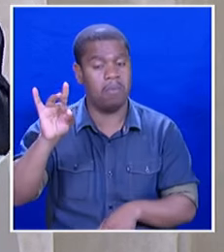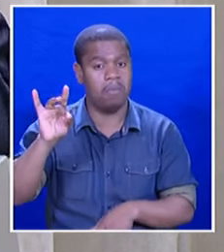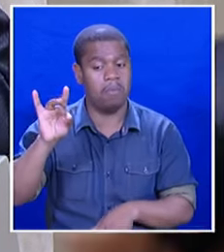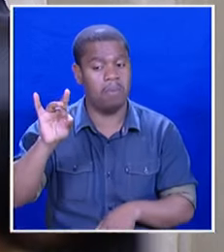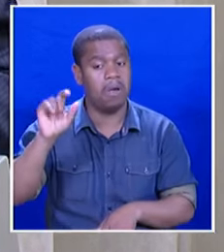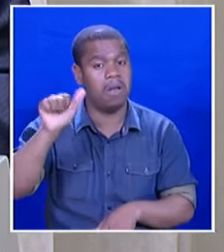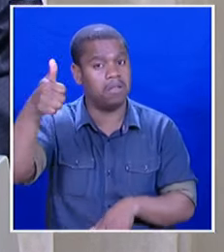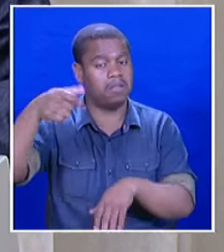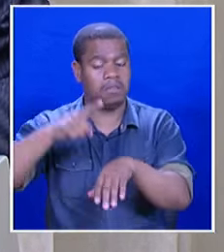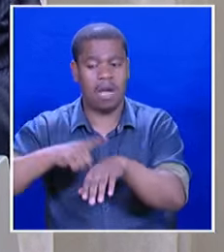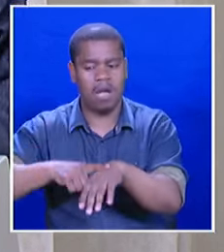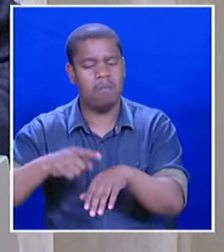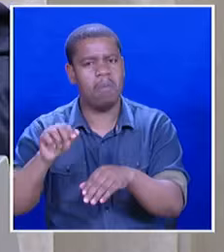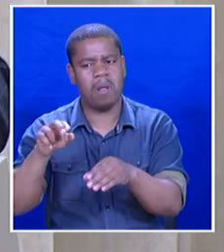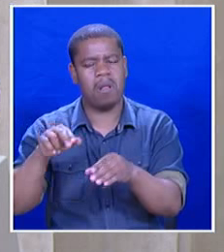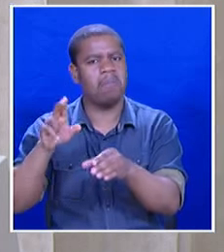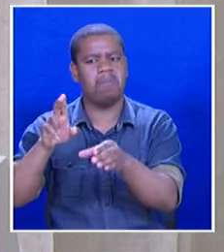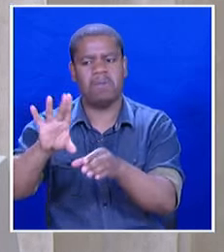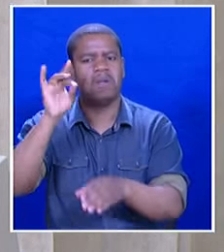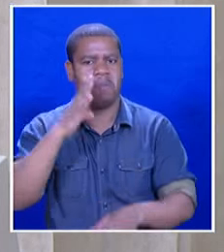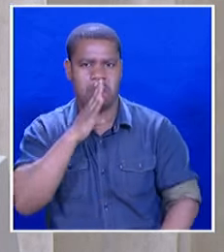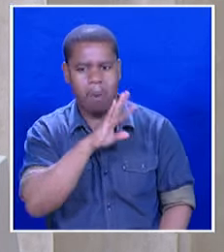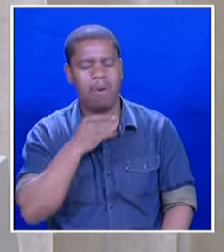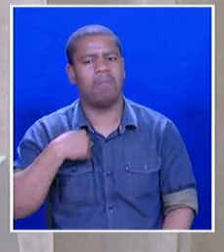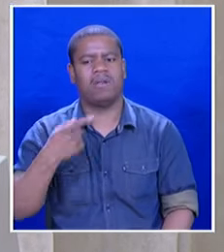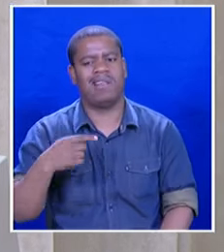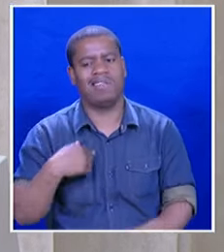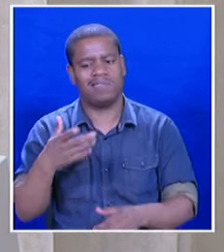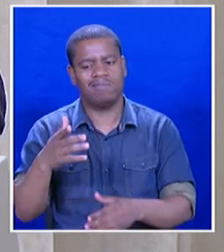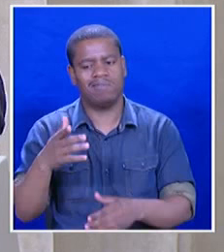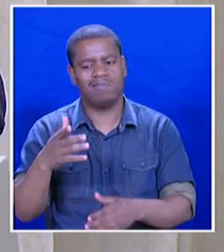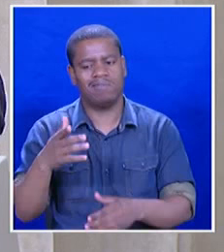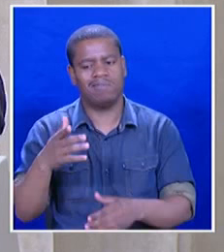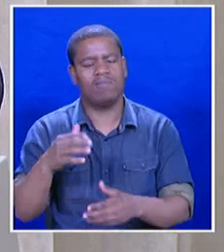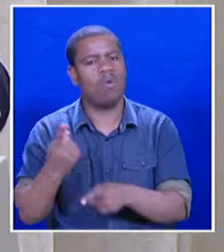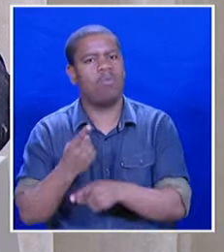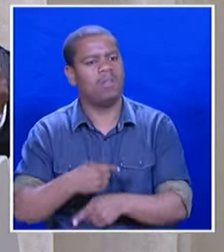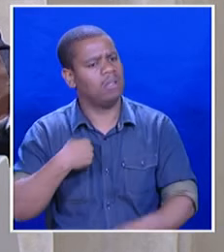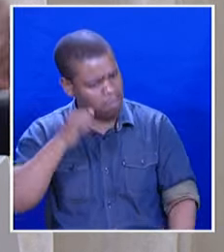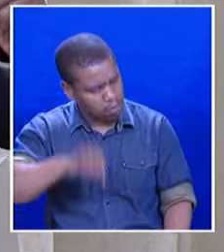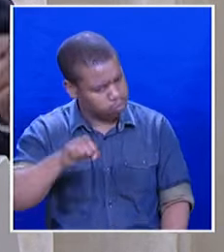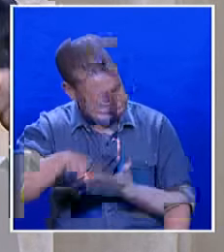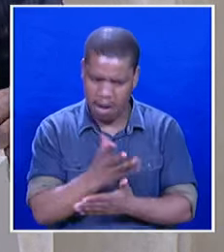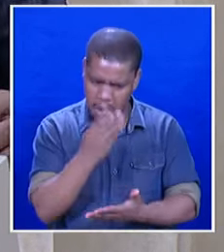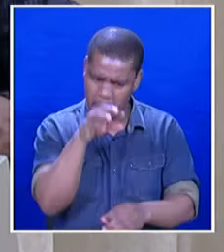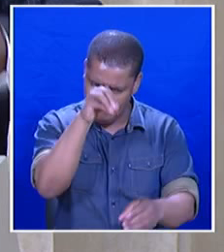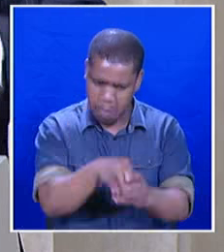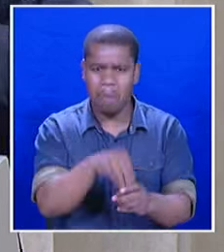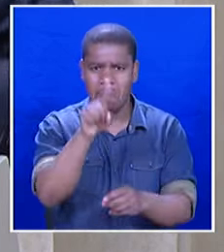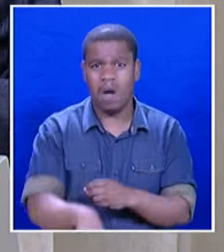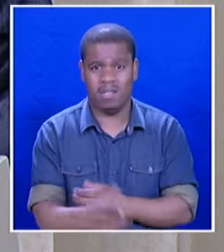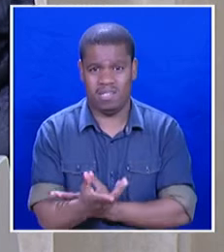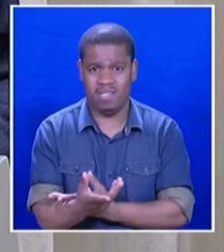they have a right to have been selected and say, this is my right role, I should be here all the